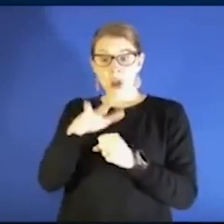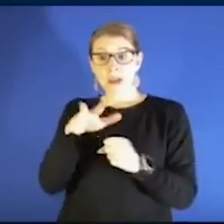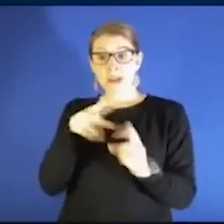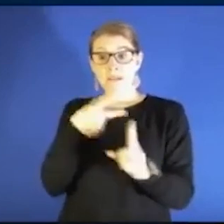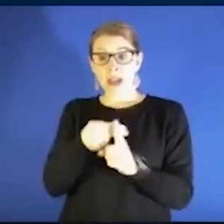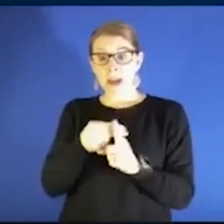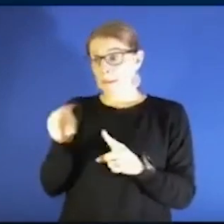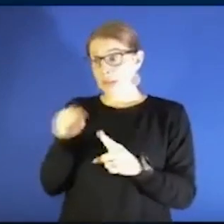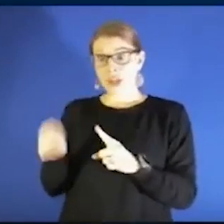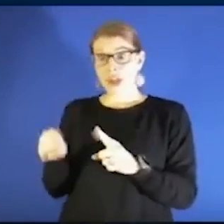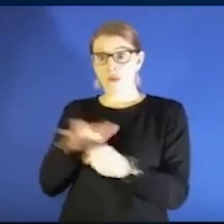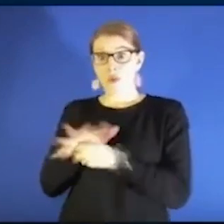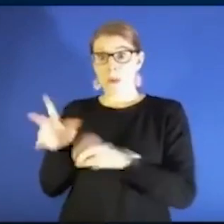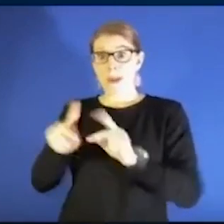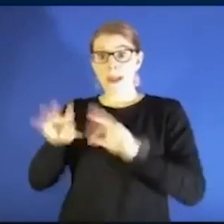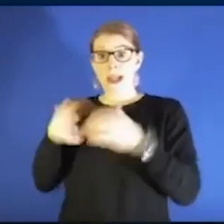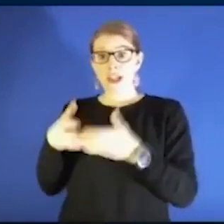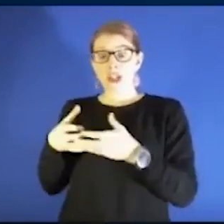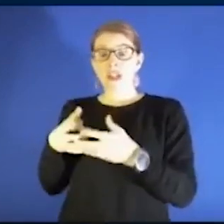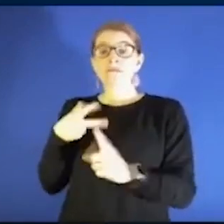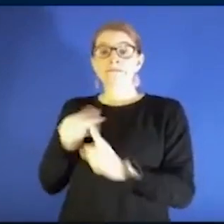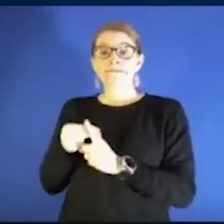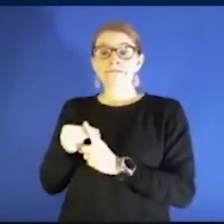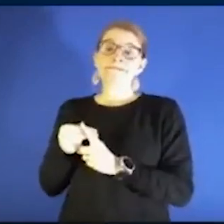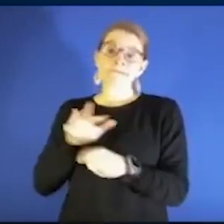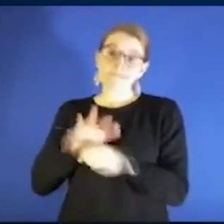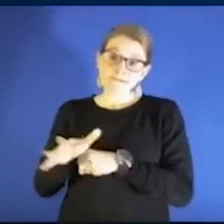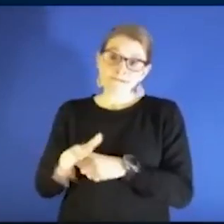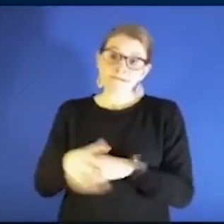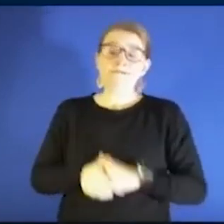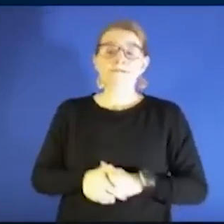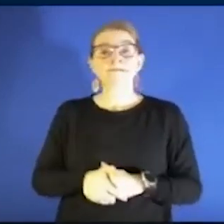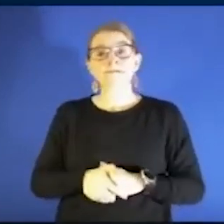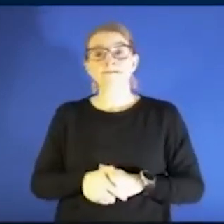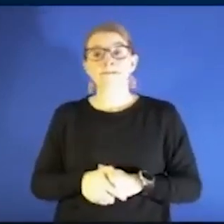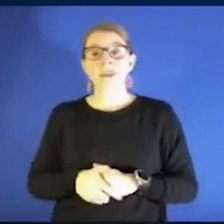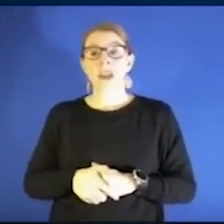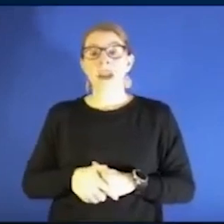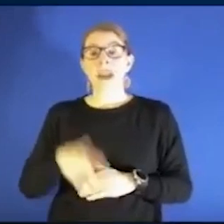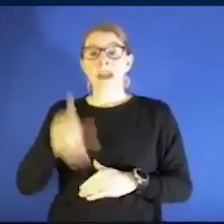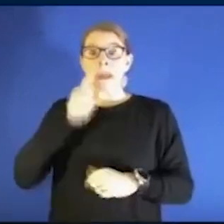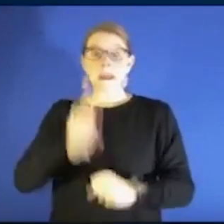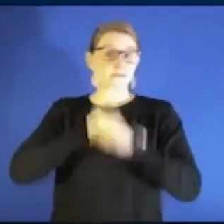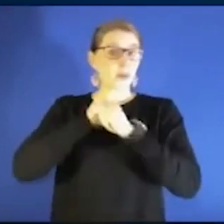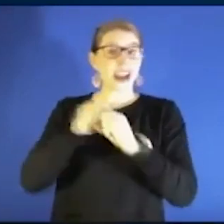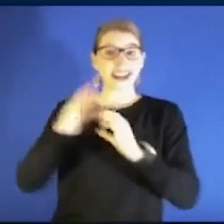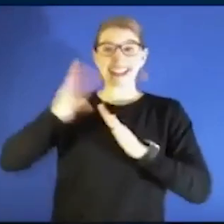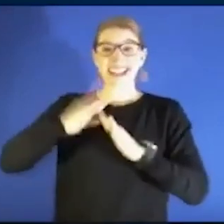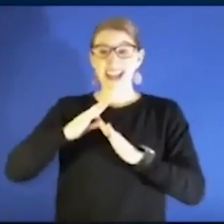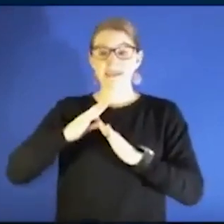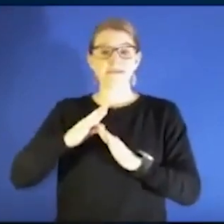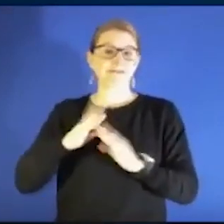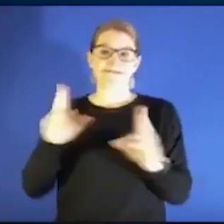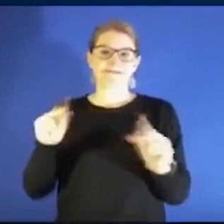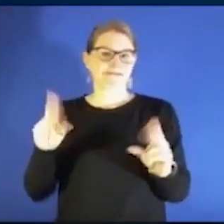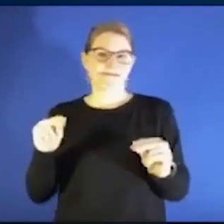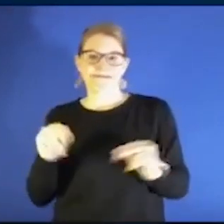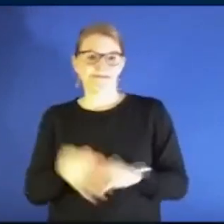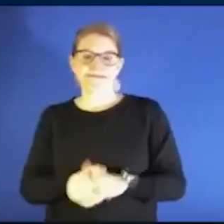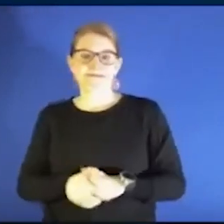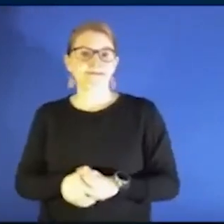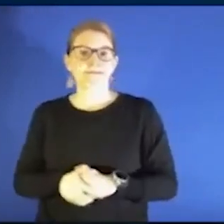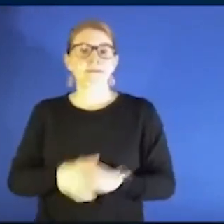total population being fully vaccinated. So we're not as well protected as we might think we are. So we'll move to the next slide and talk a little bit